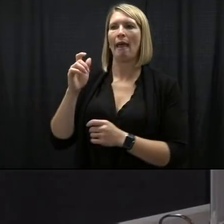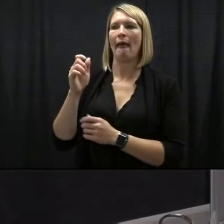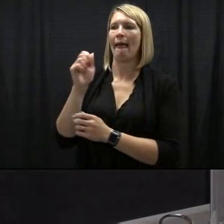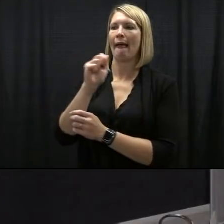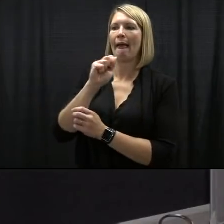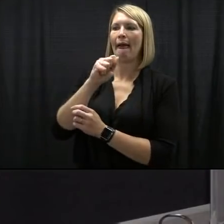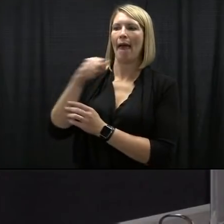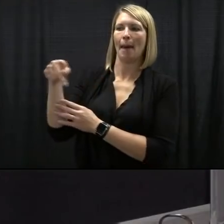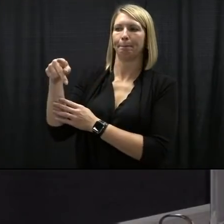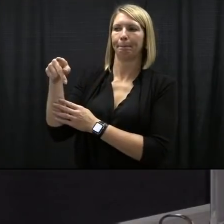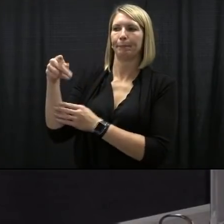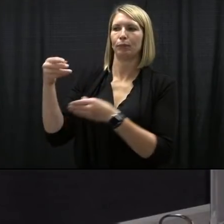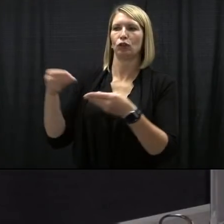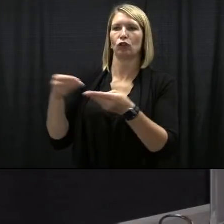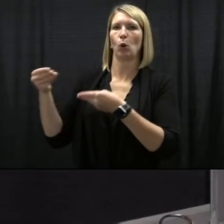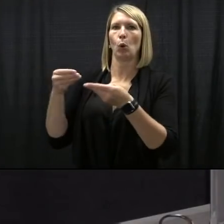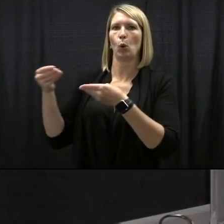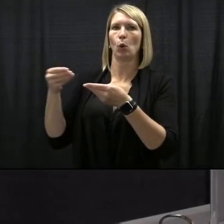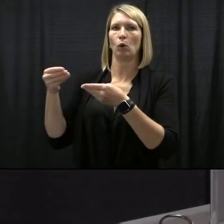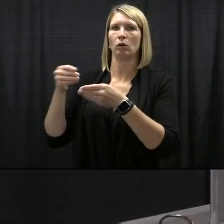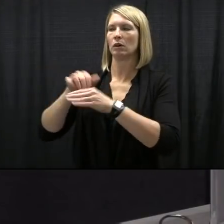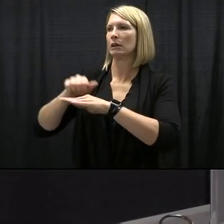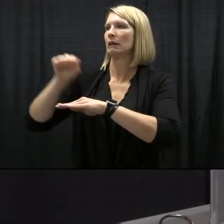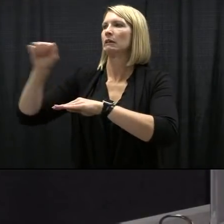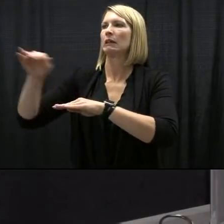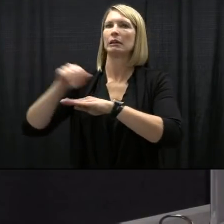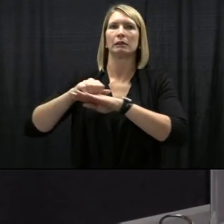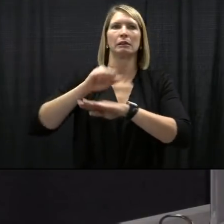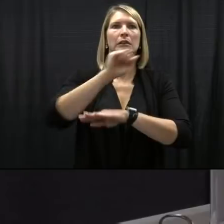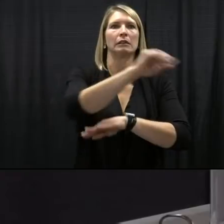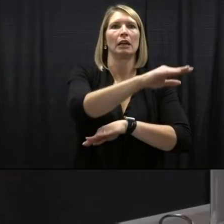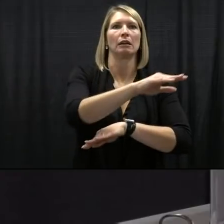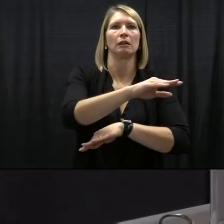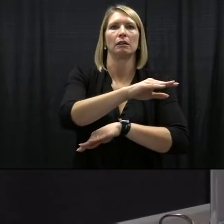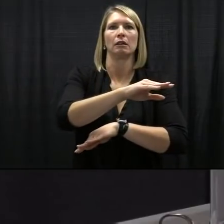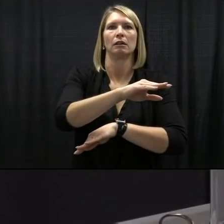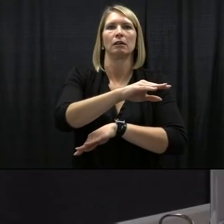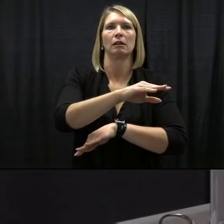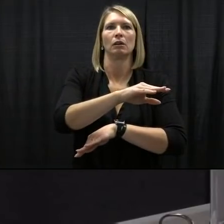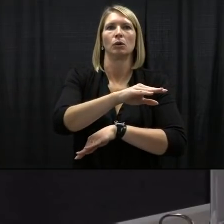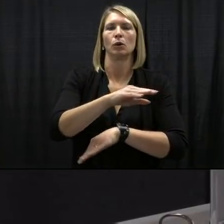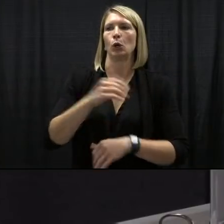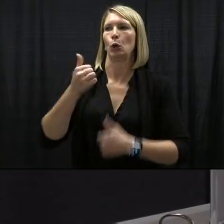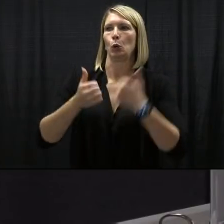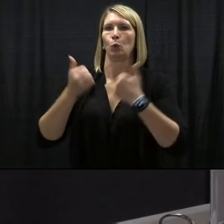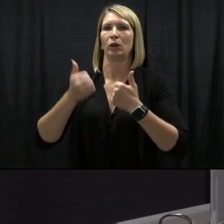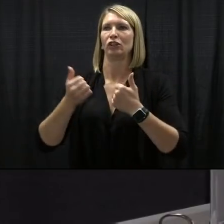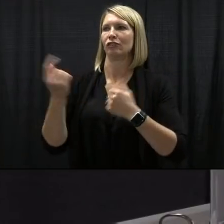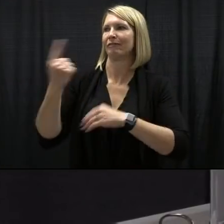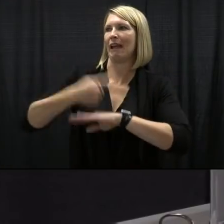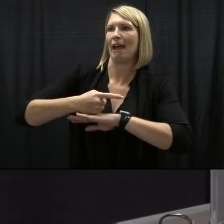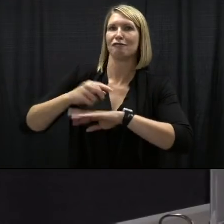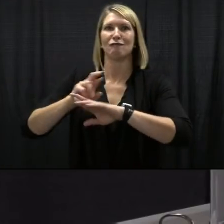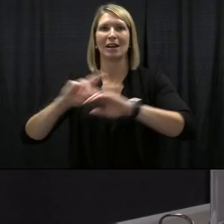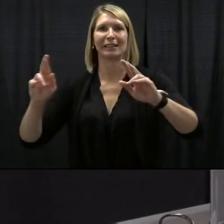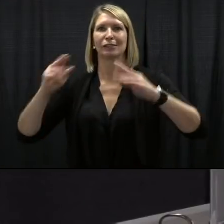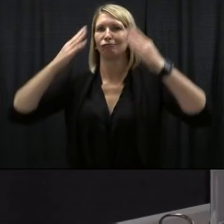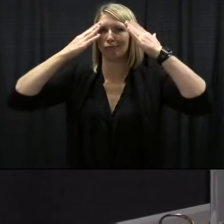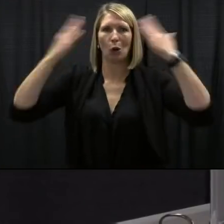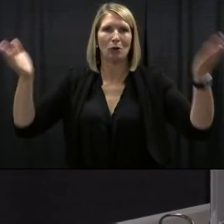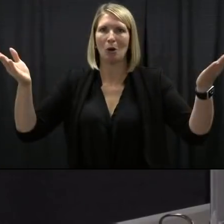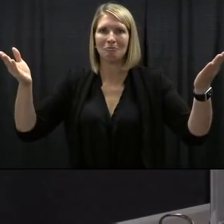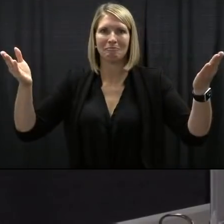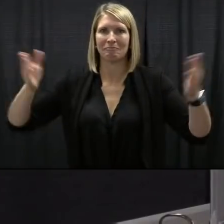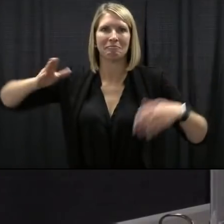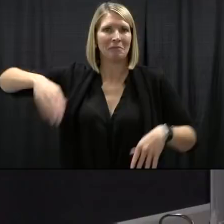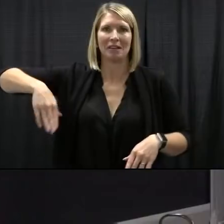We've sent the Google and the Apple apps to the app stores, and we don't know for sure what day they're going to be live. So